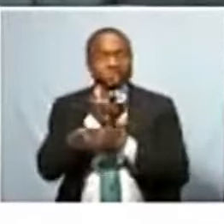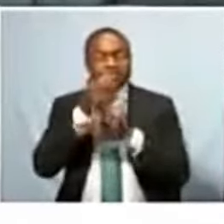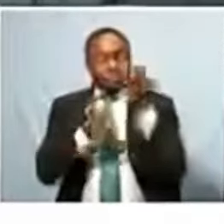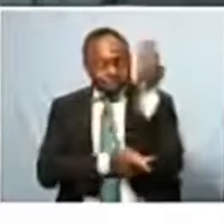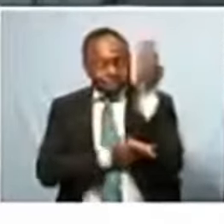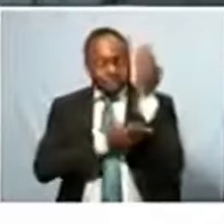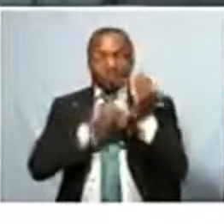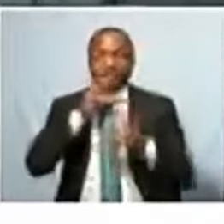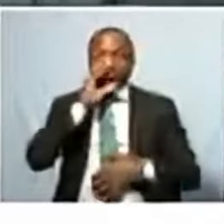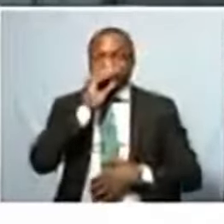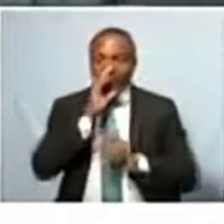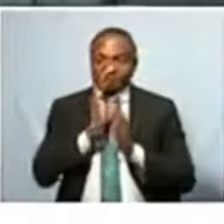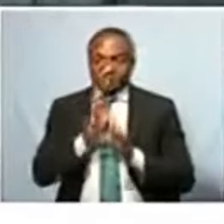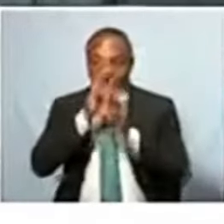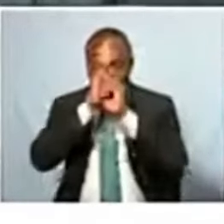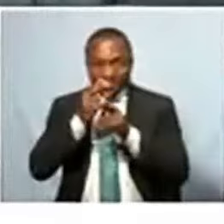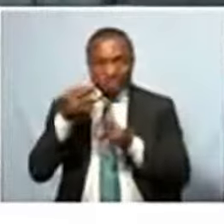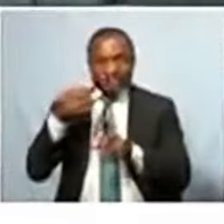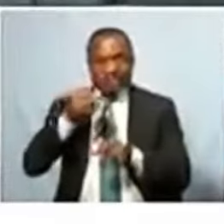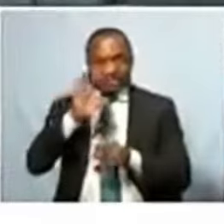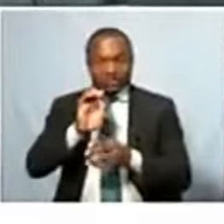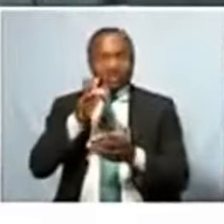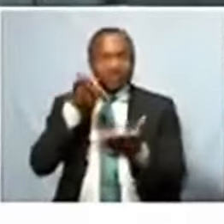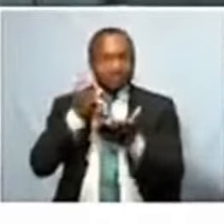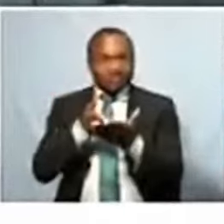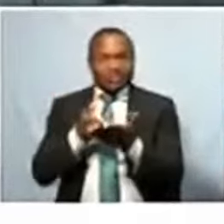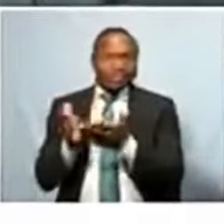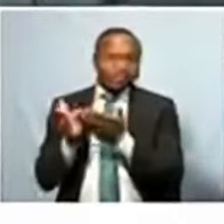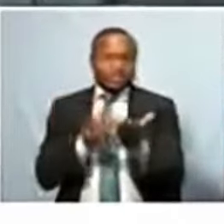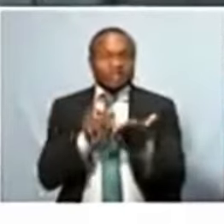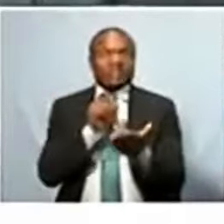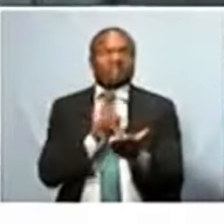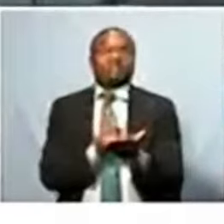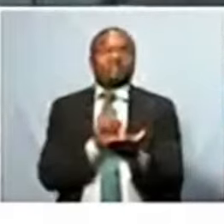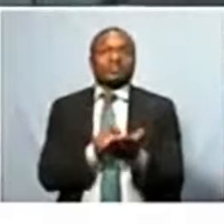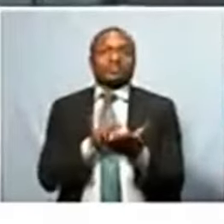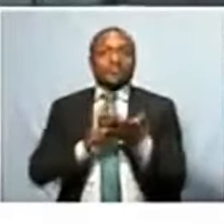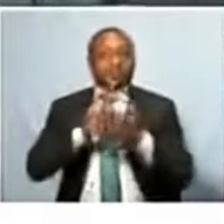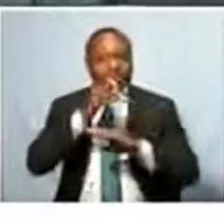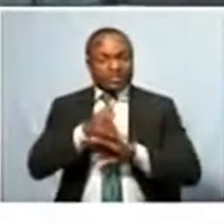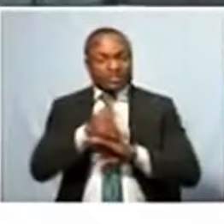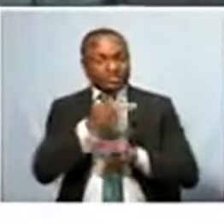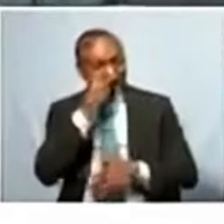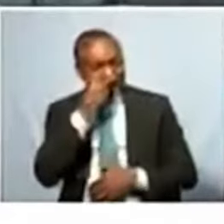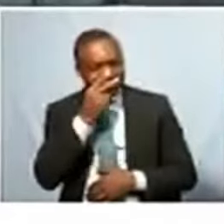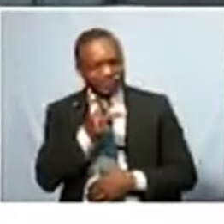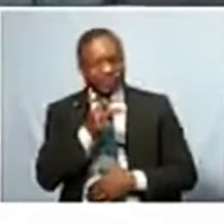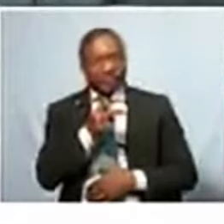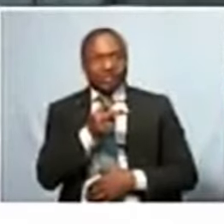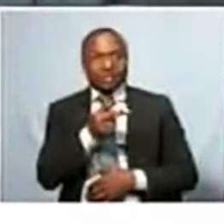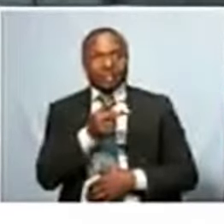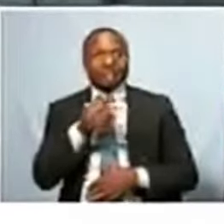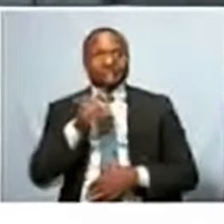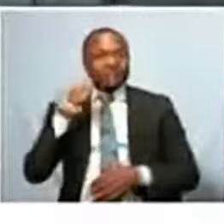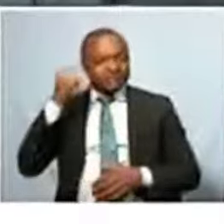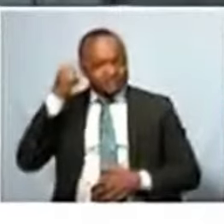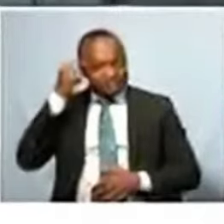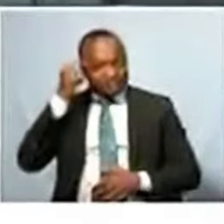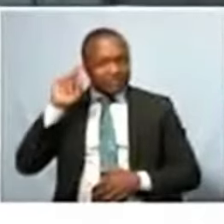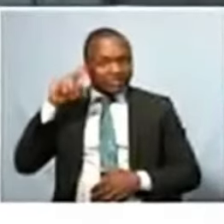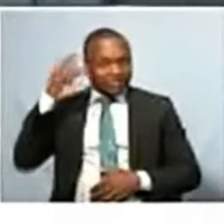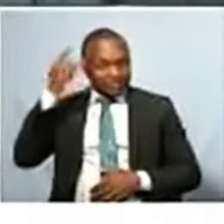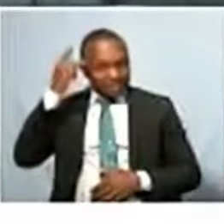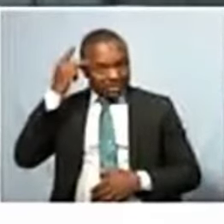development. Madam, Honorable Fube brought this particular motion after he recognized that in this government,